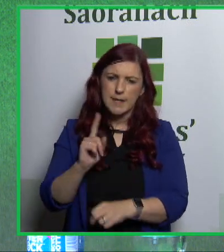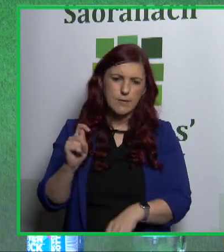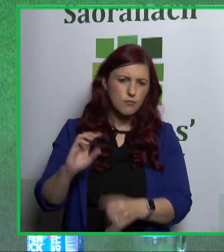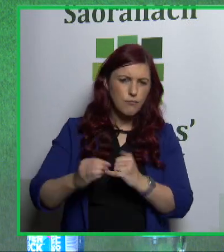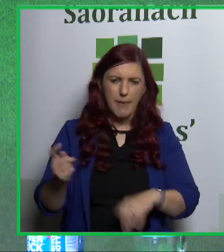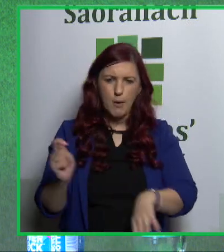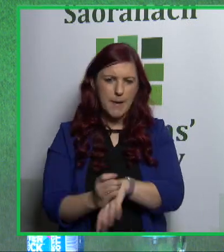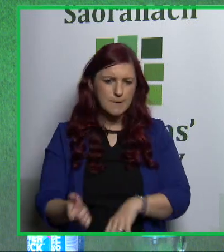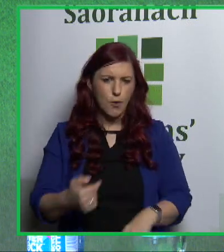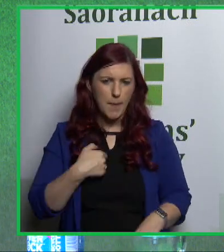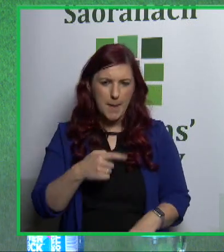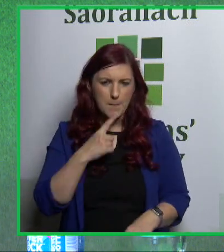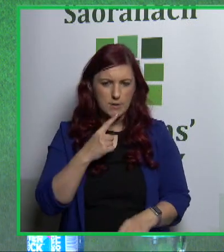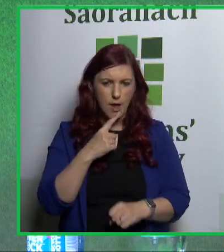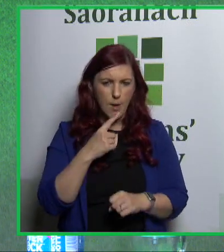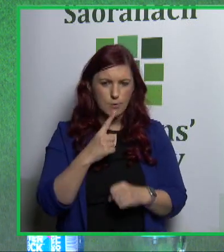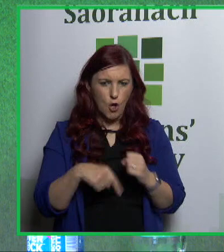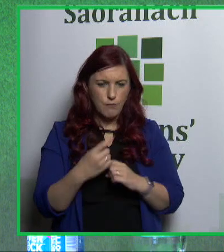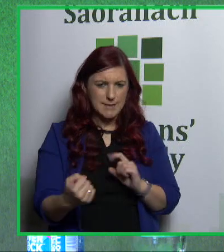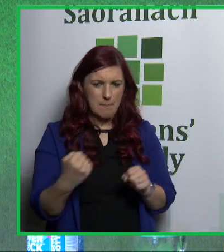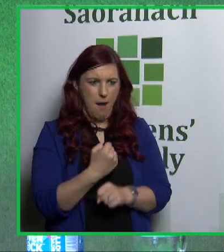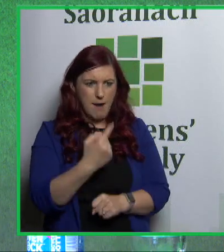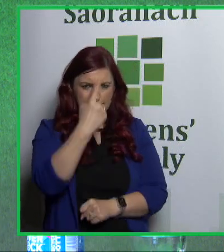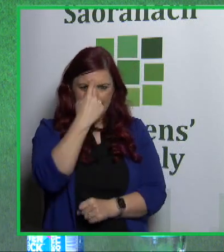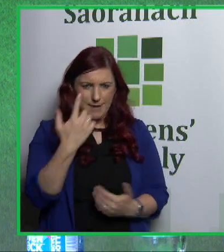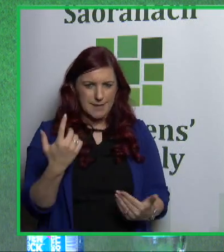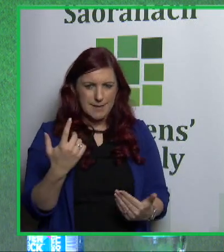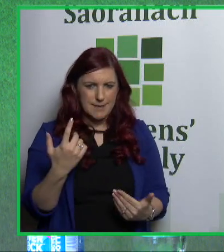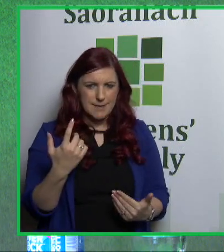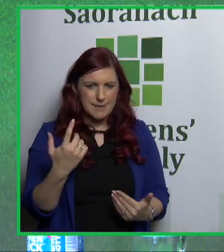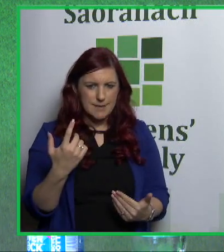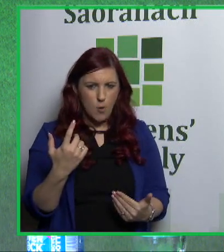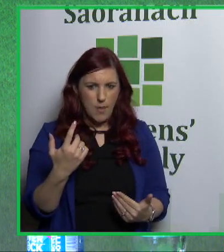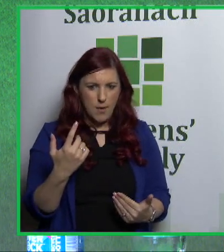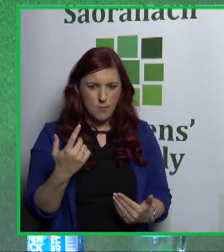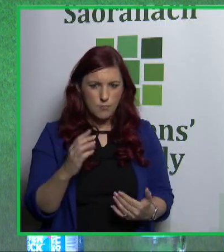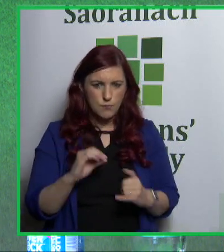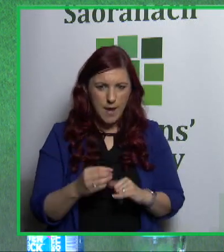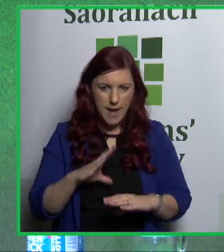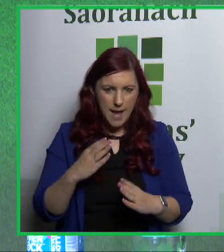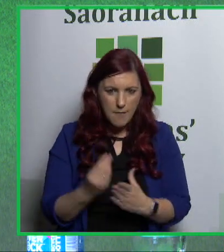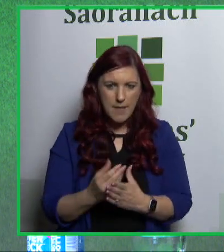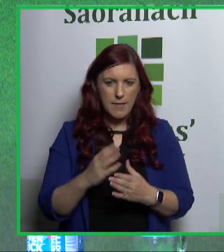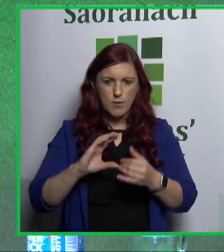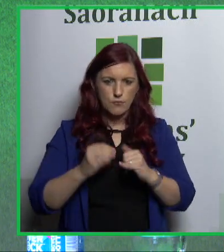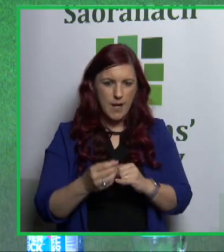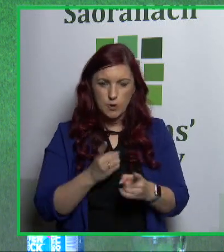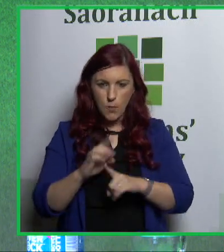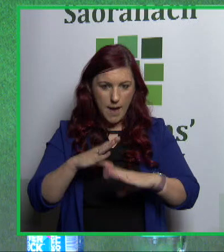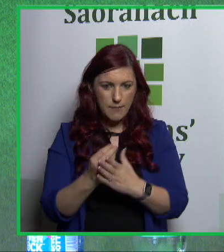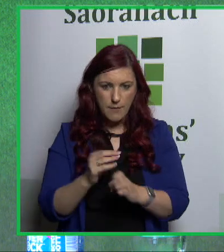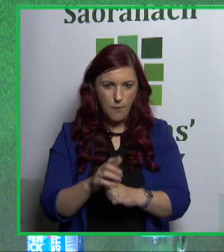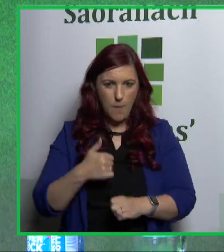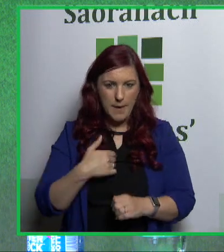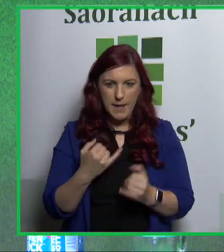was wild out, like I couldn't, like, you know, it's like, I know it's like what Carol said and what the